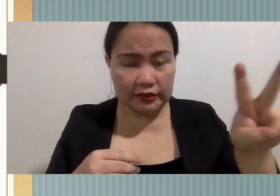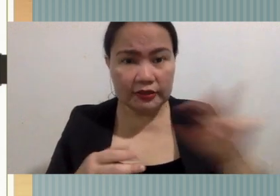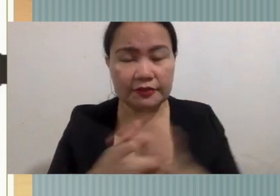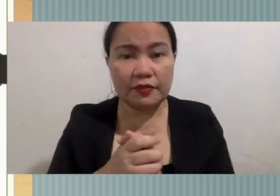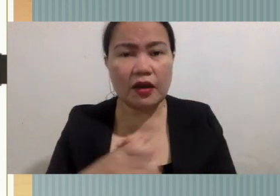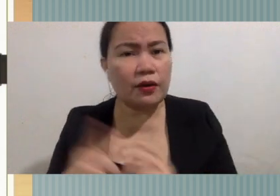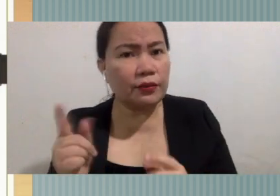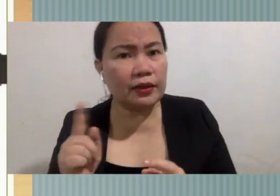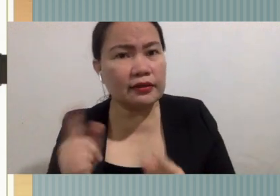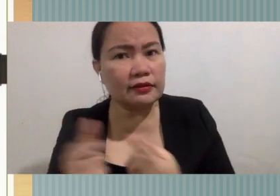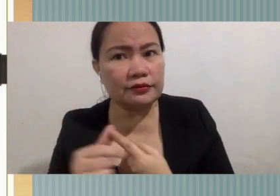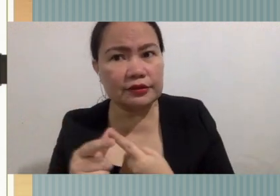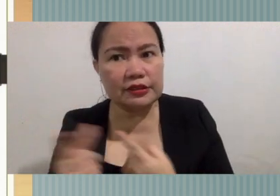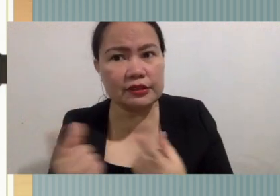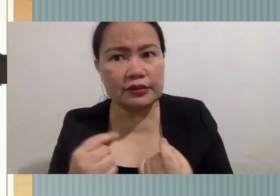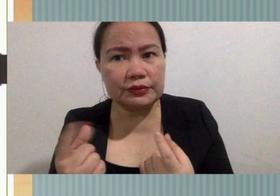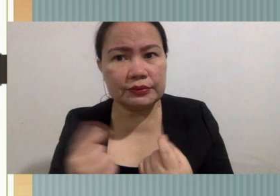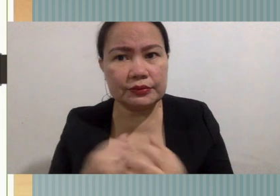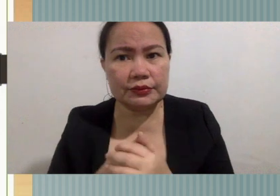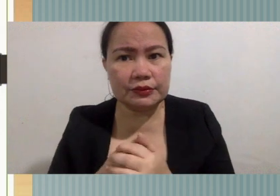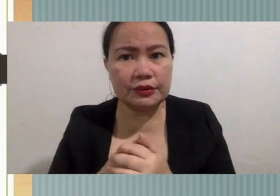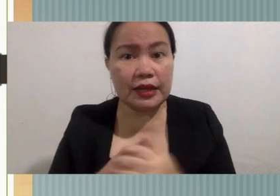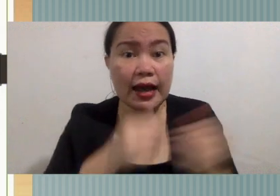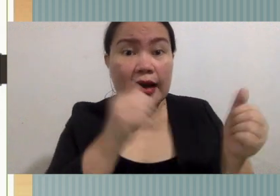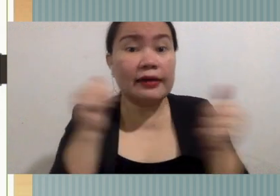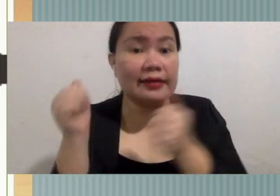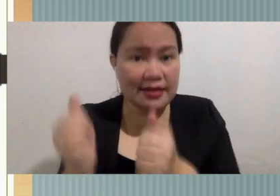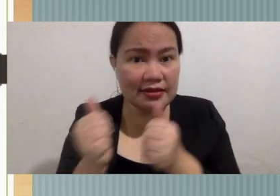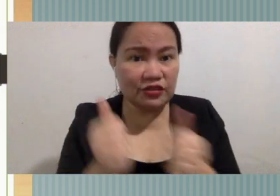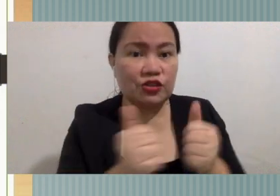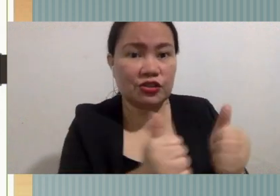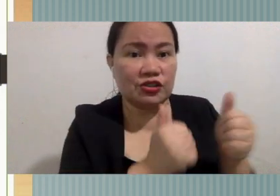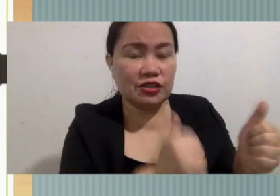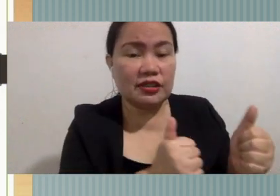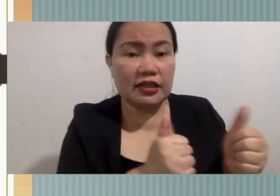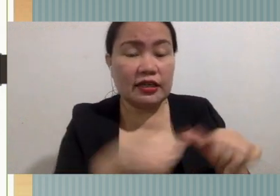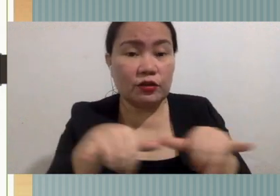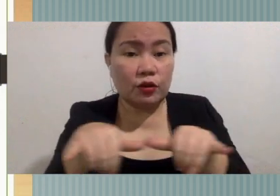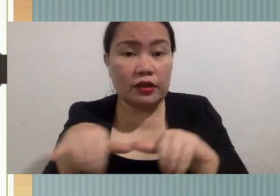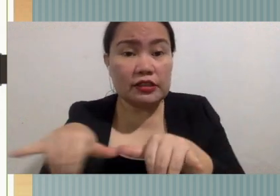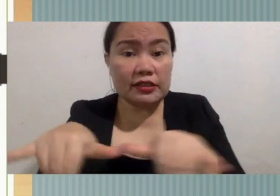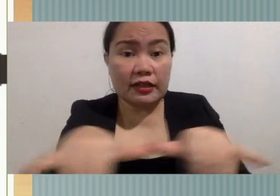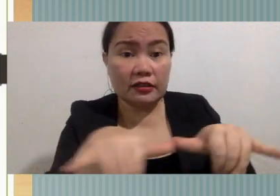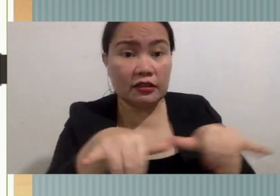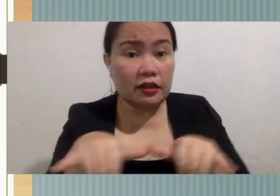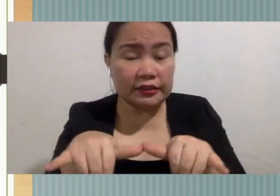So, ano bang unang ginagawa natin kapag ganitong scenario? Of course,